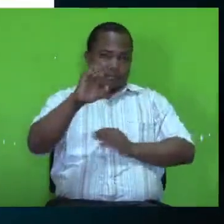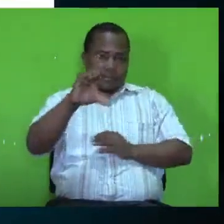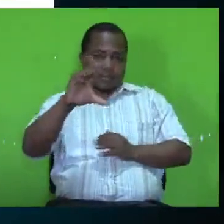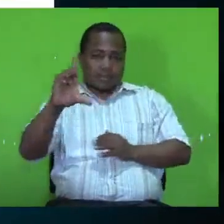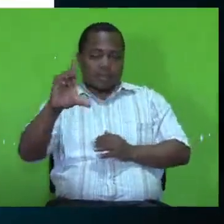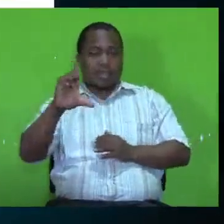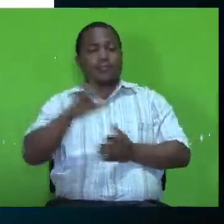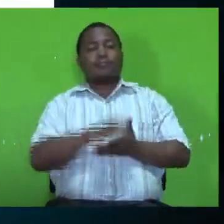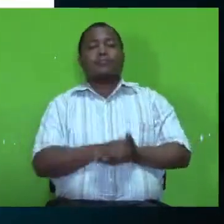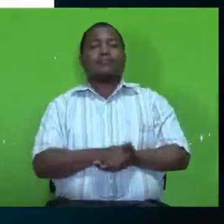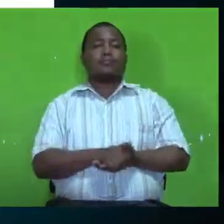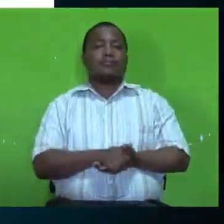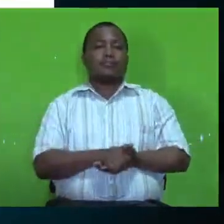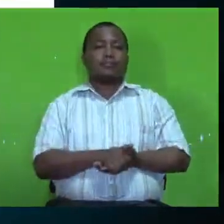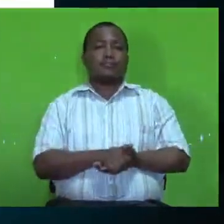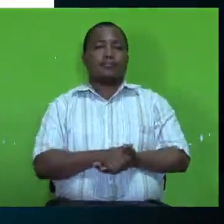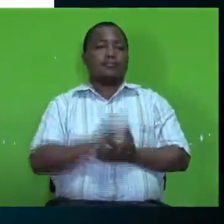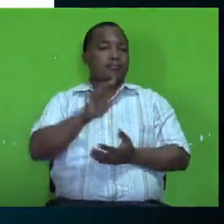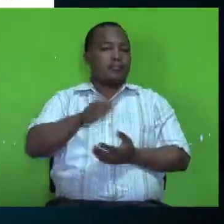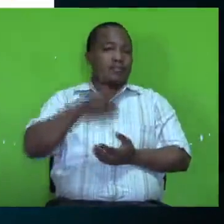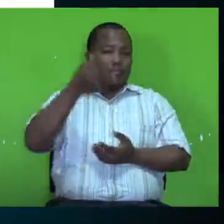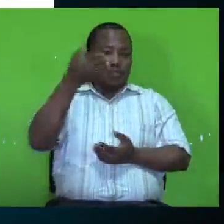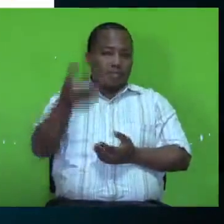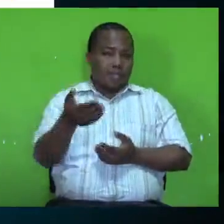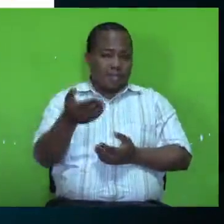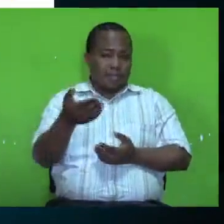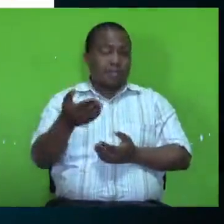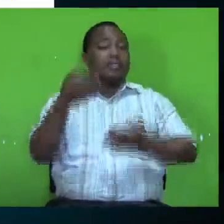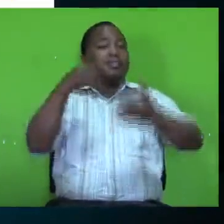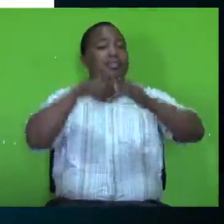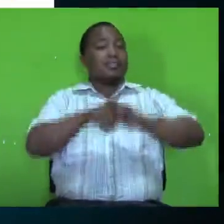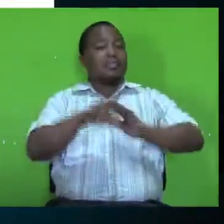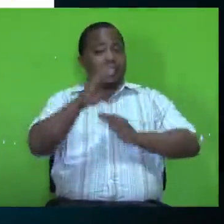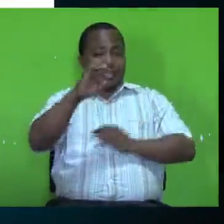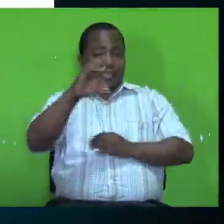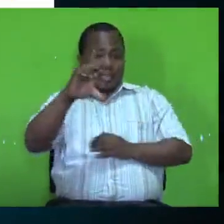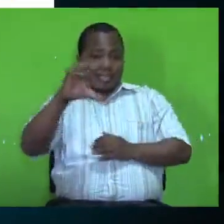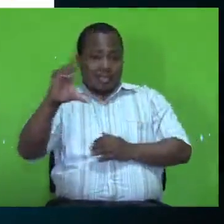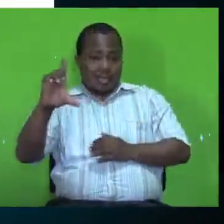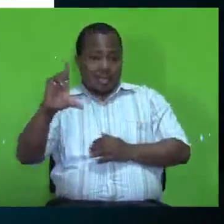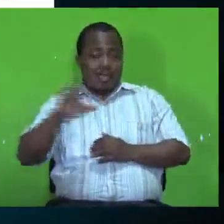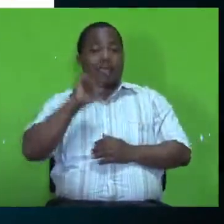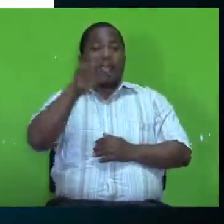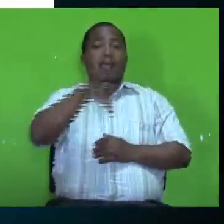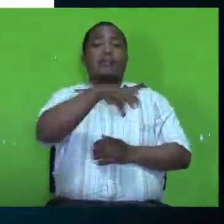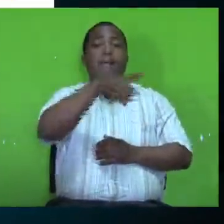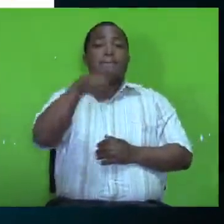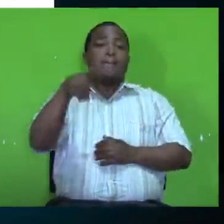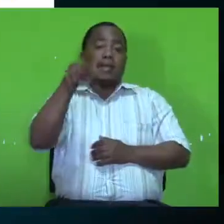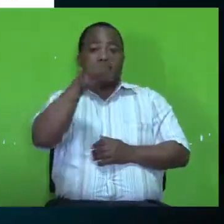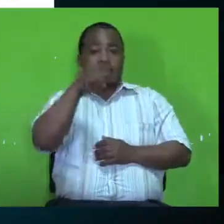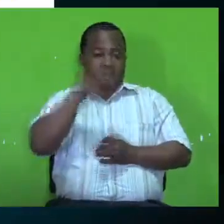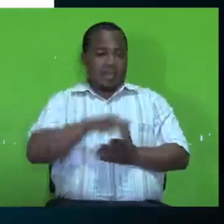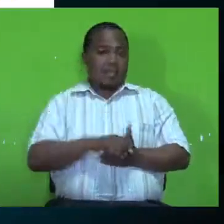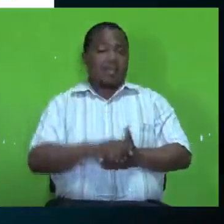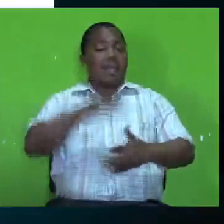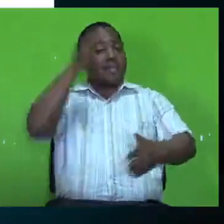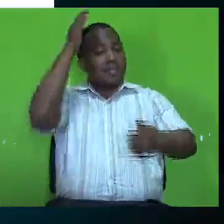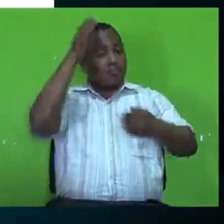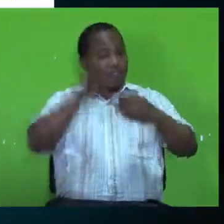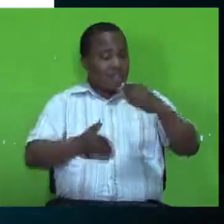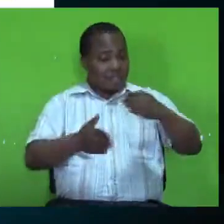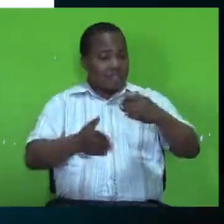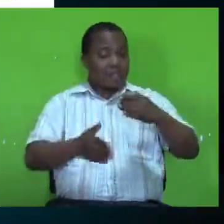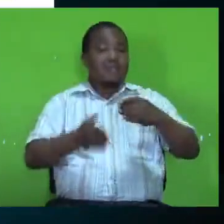the endodermis, then into the cell of the pericycle, and